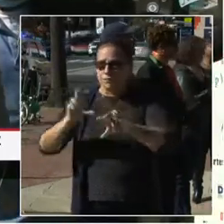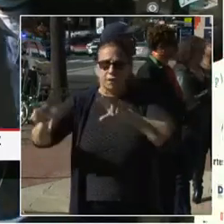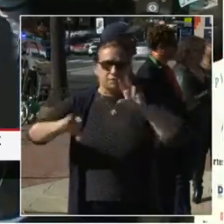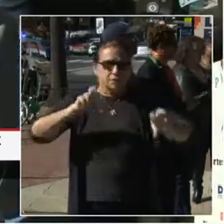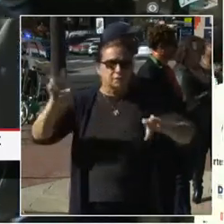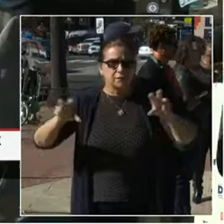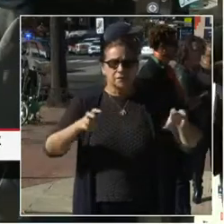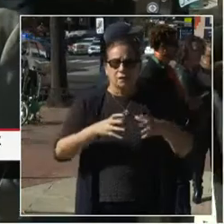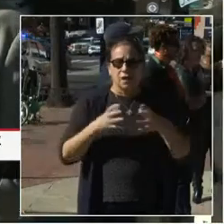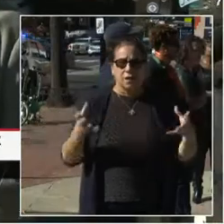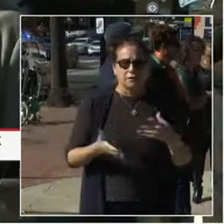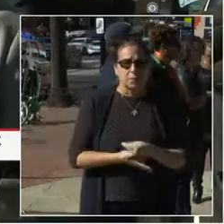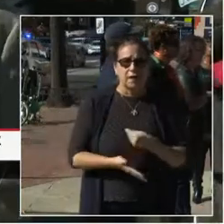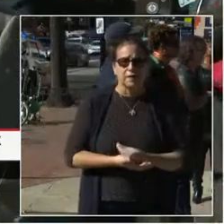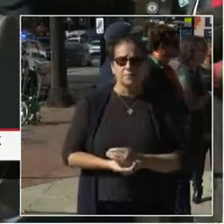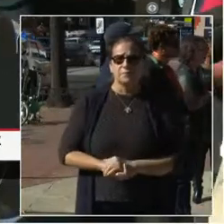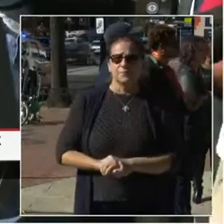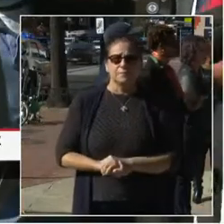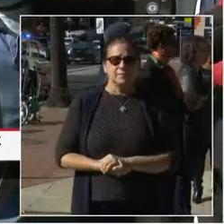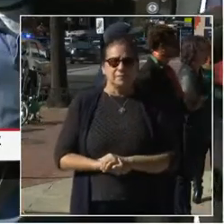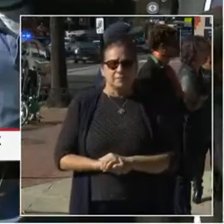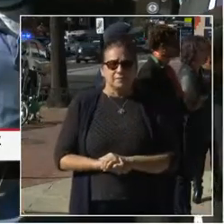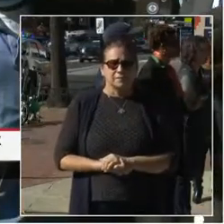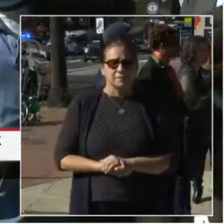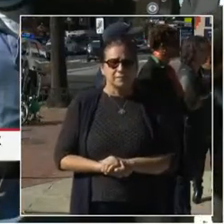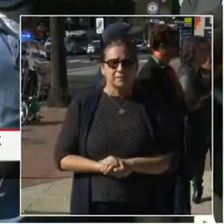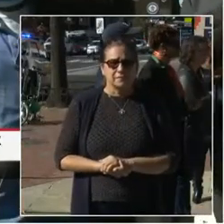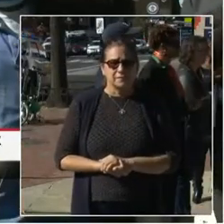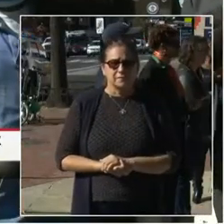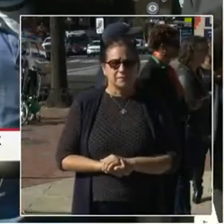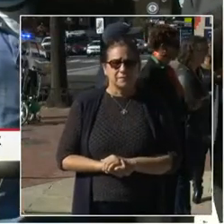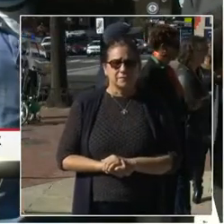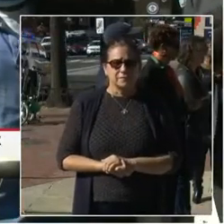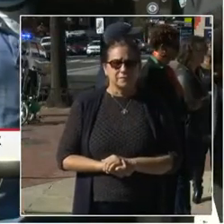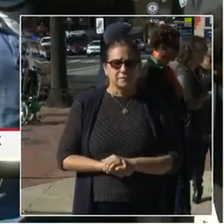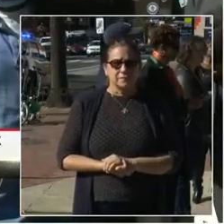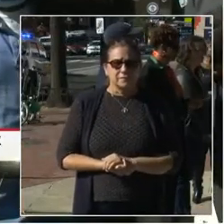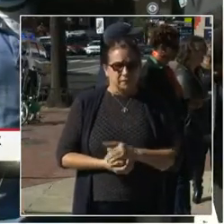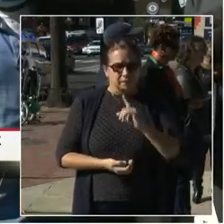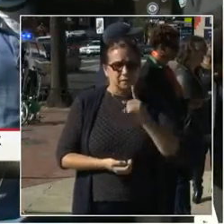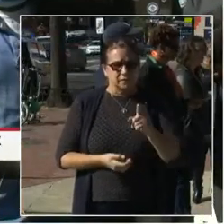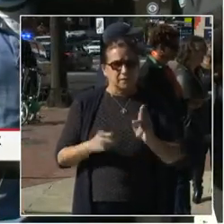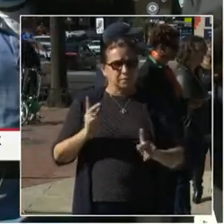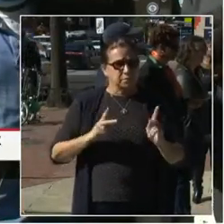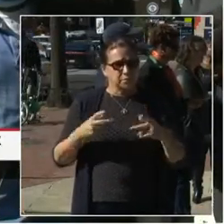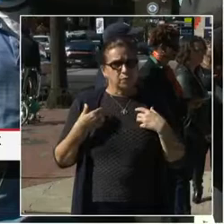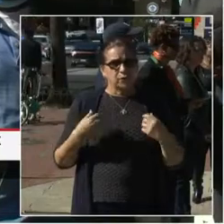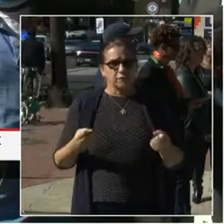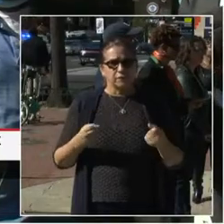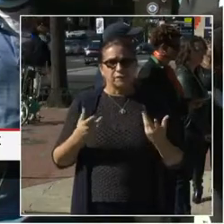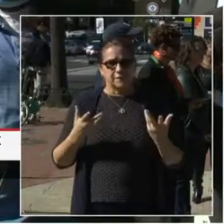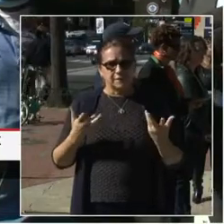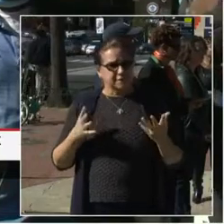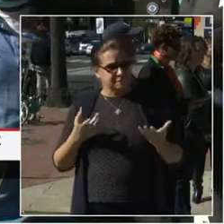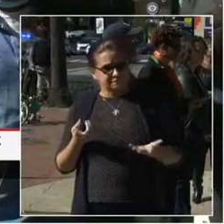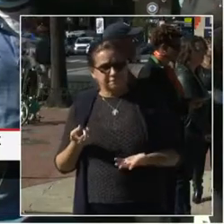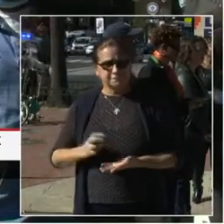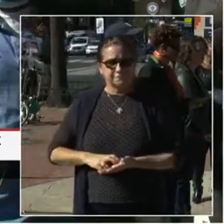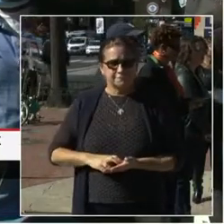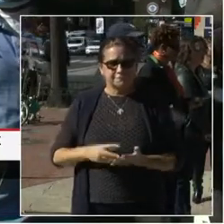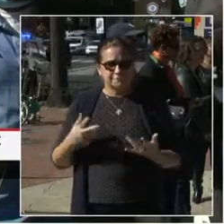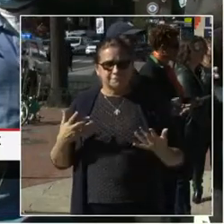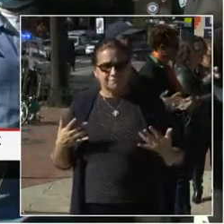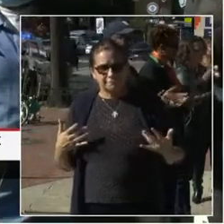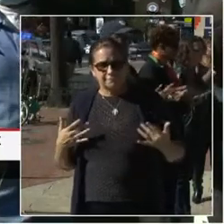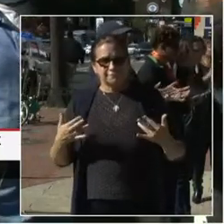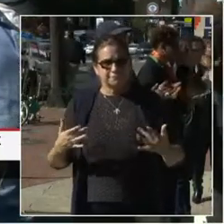can recover from this pandemic and do it equitably, when we can list off 8, and I got to give my team a big round. Give them a